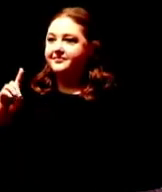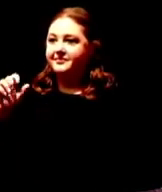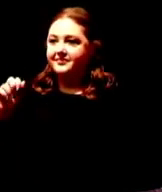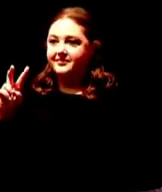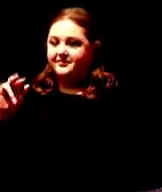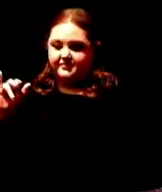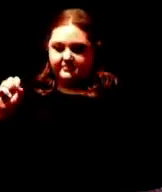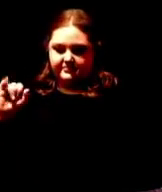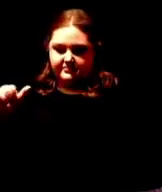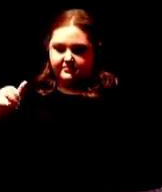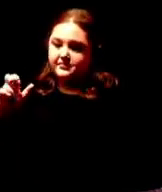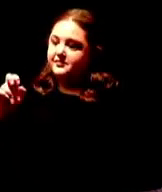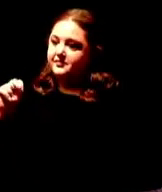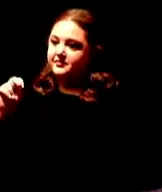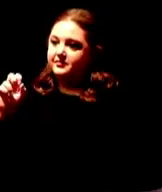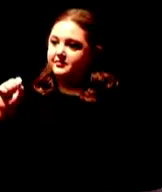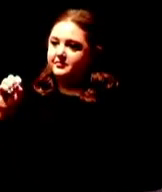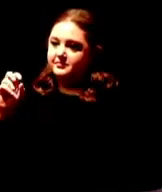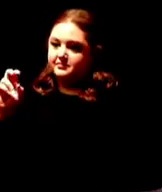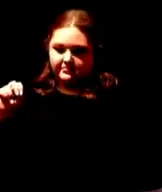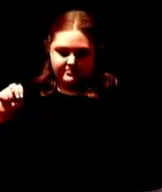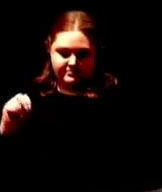Davis Jensen.